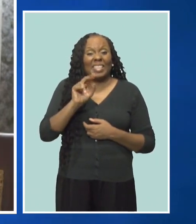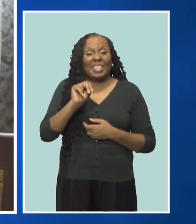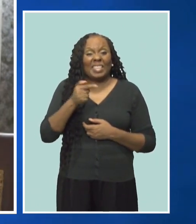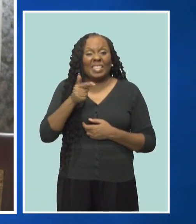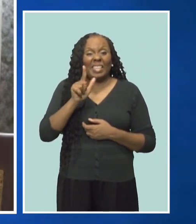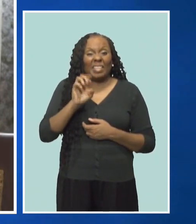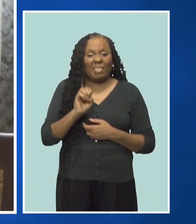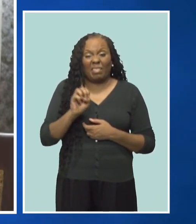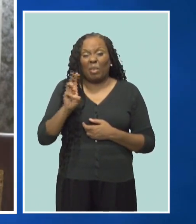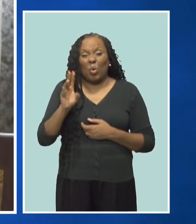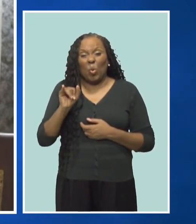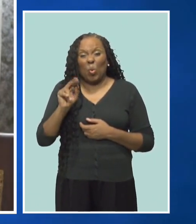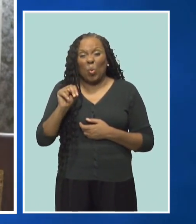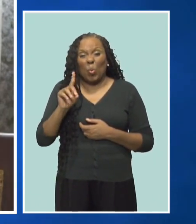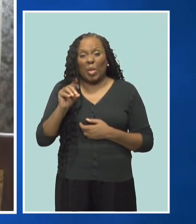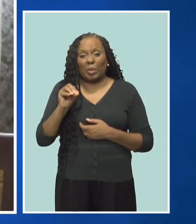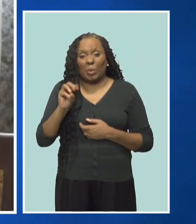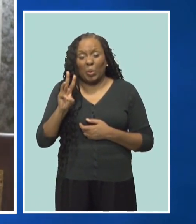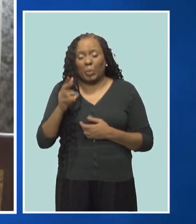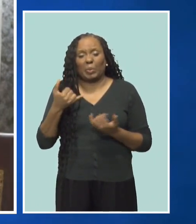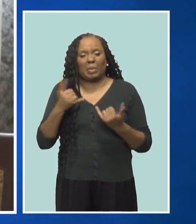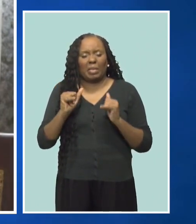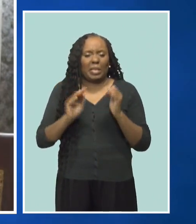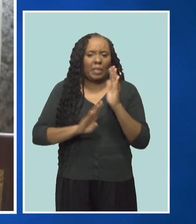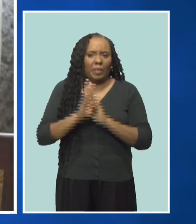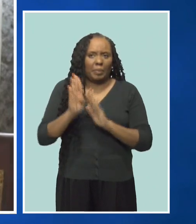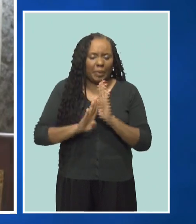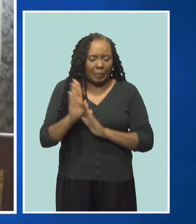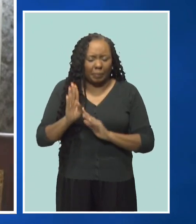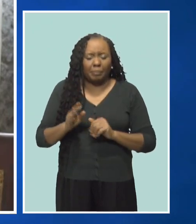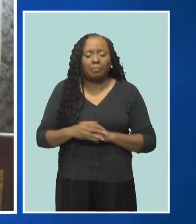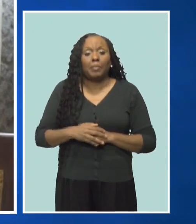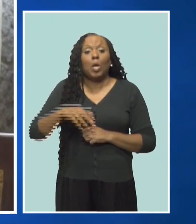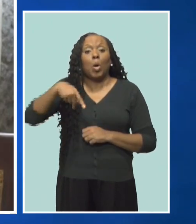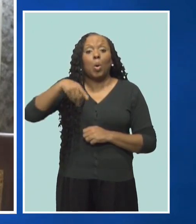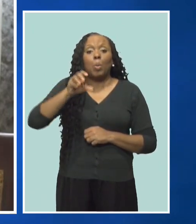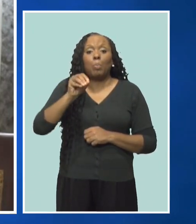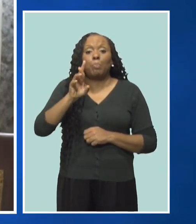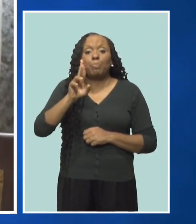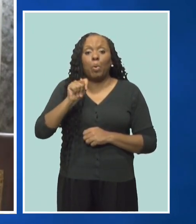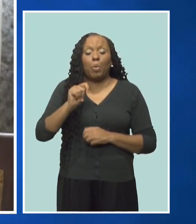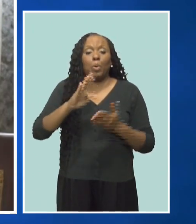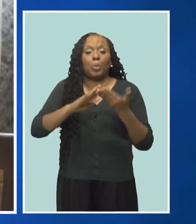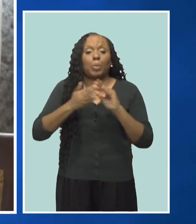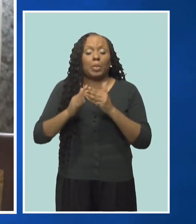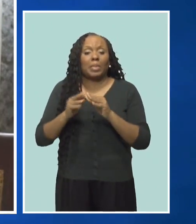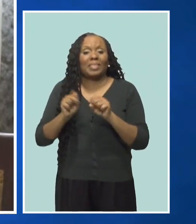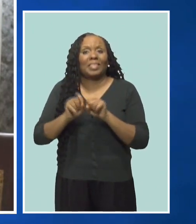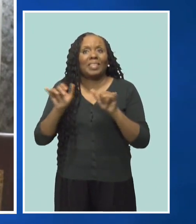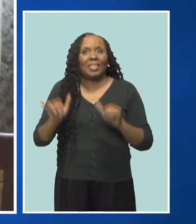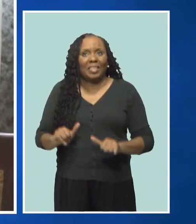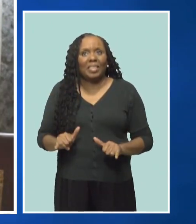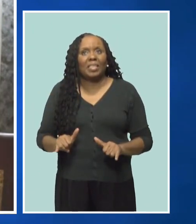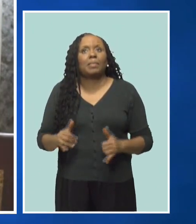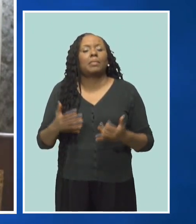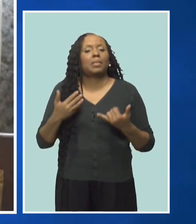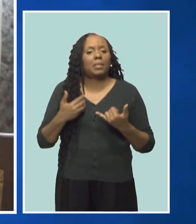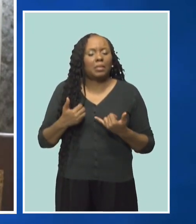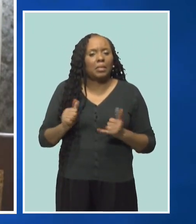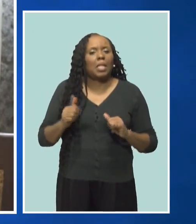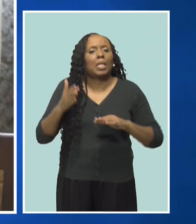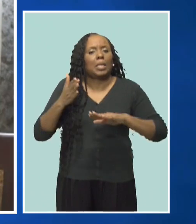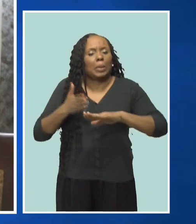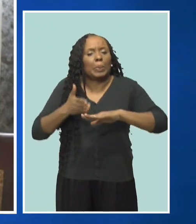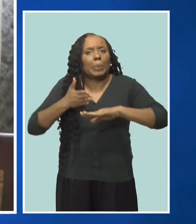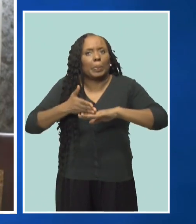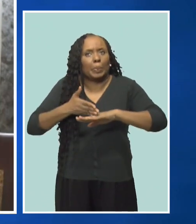in an advanced stage of development. The port community system, which was introduced by the Bridgetown Port when I was the chairman at the time of the